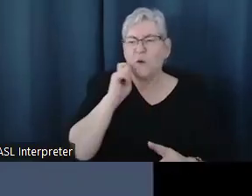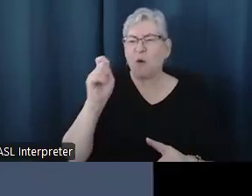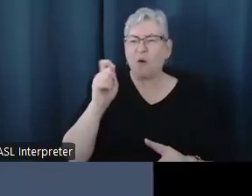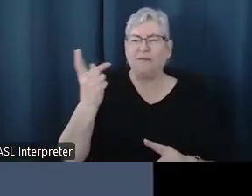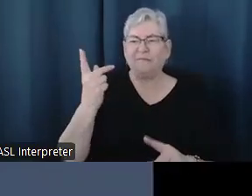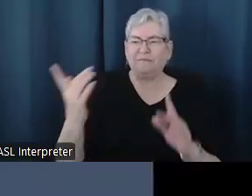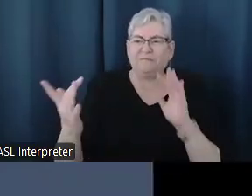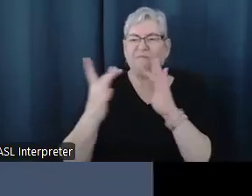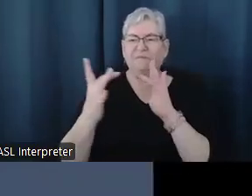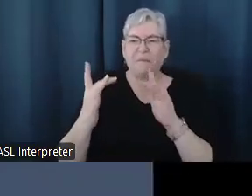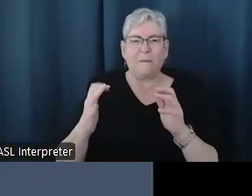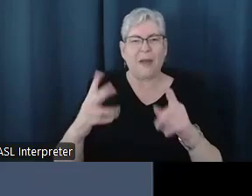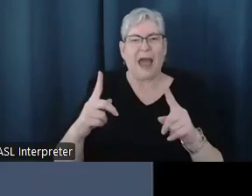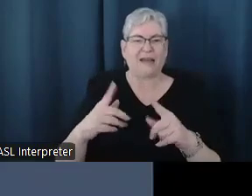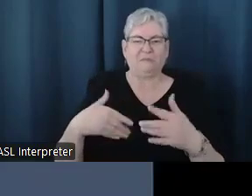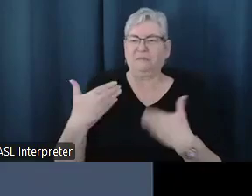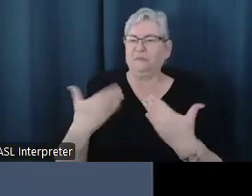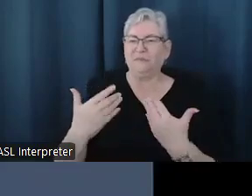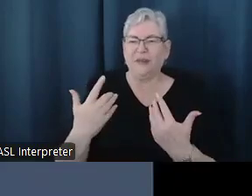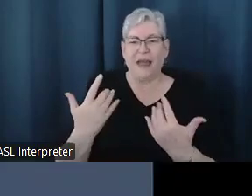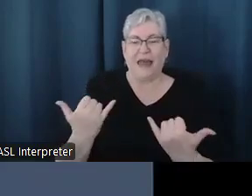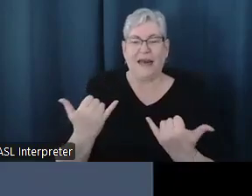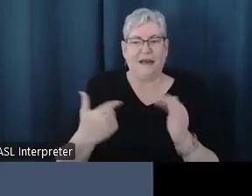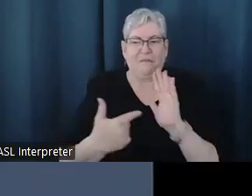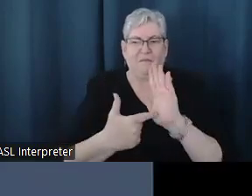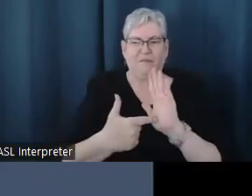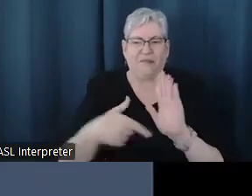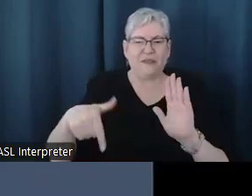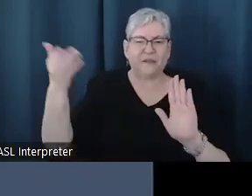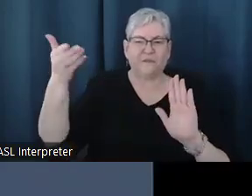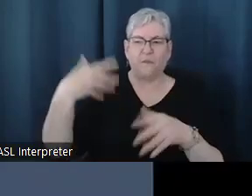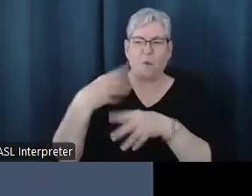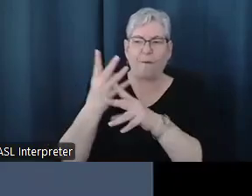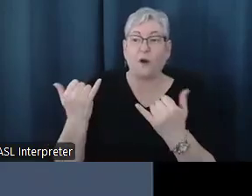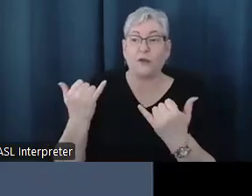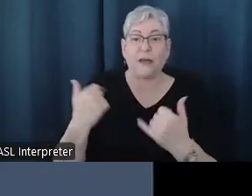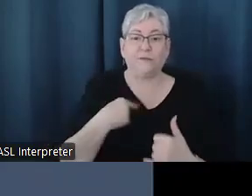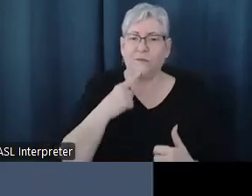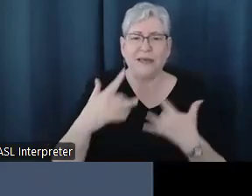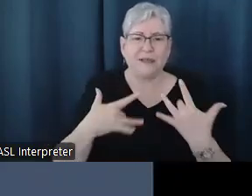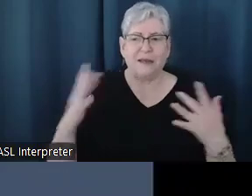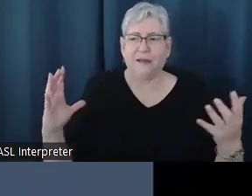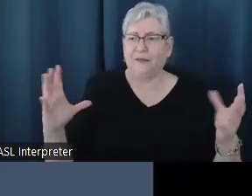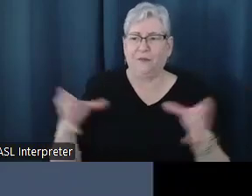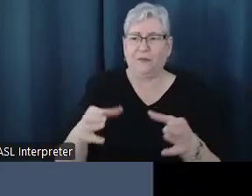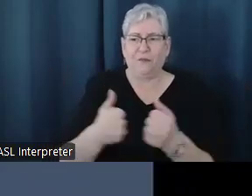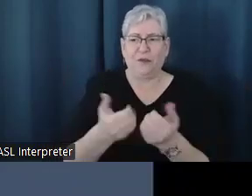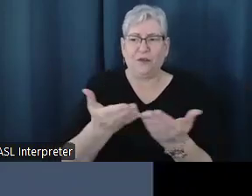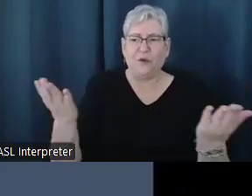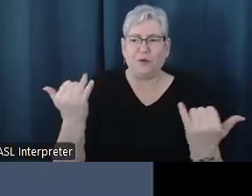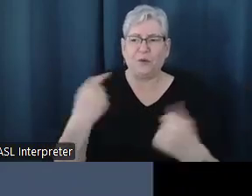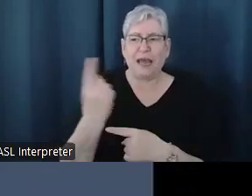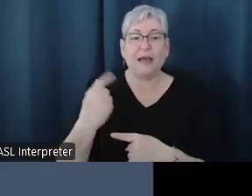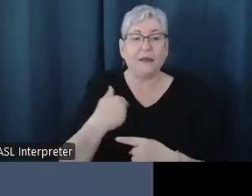the swing of things and be able to present this webinar today. I'm so excited to be with everyone. So we can go